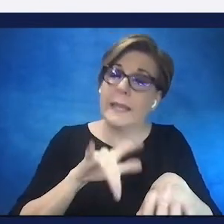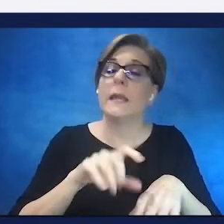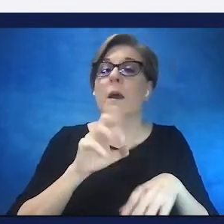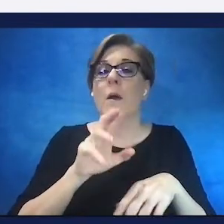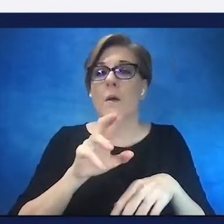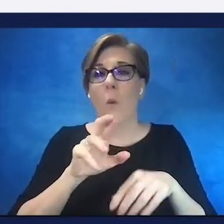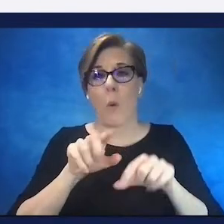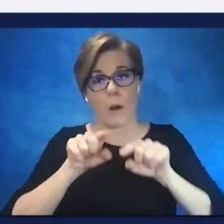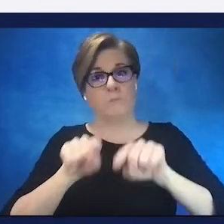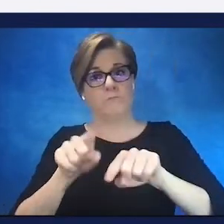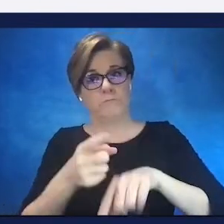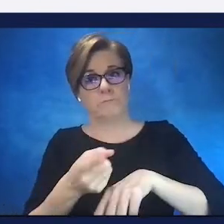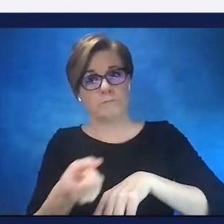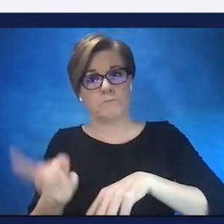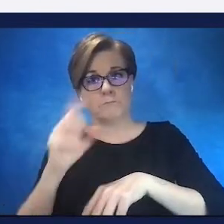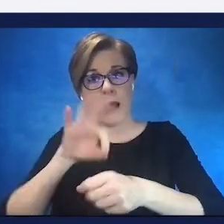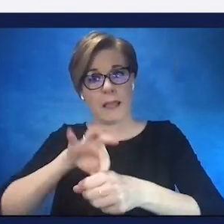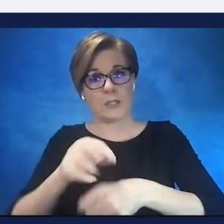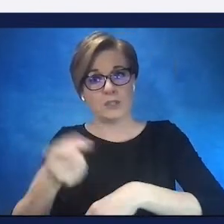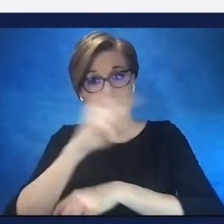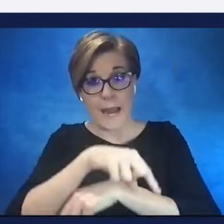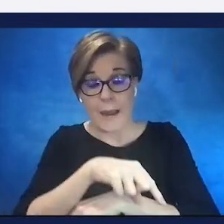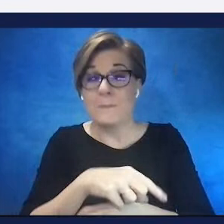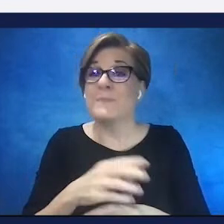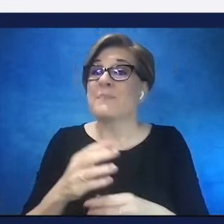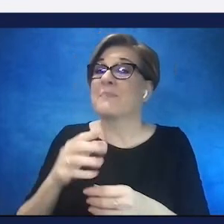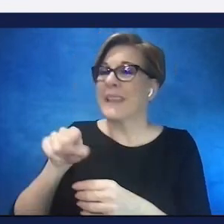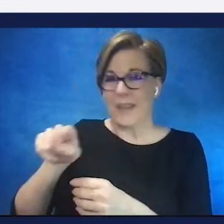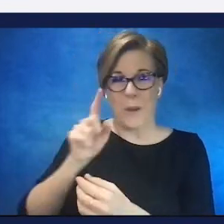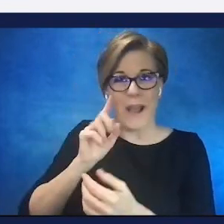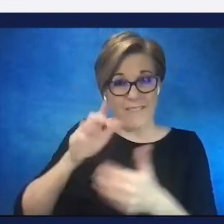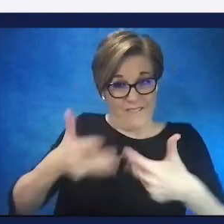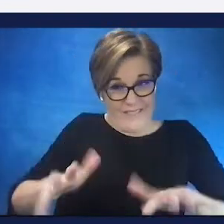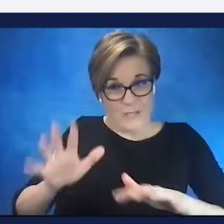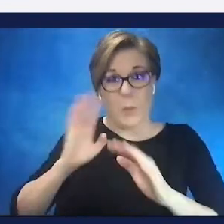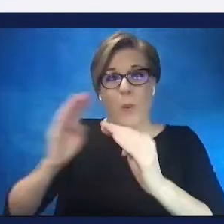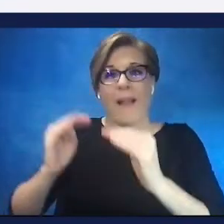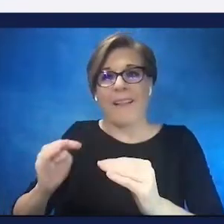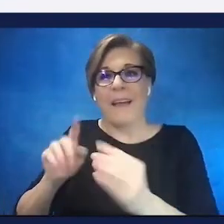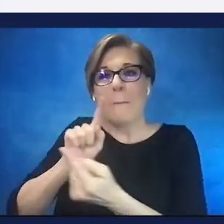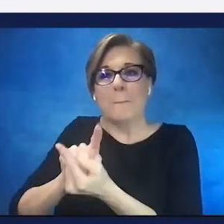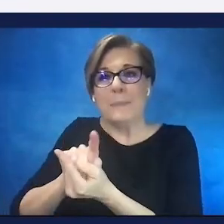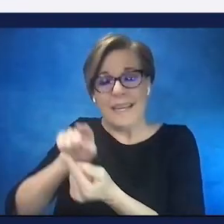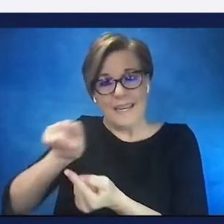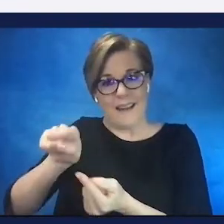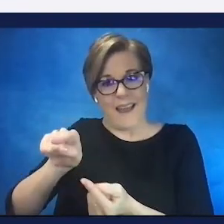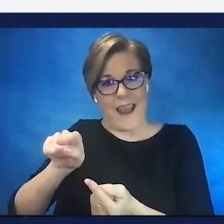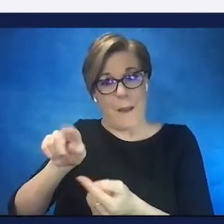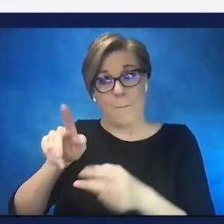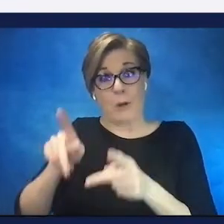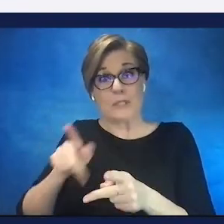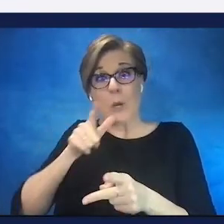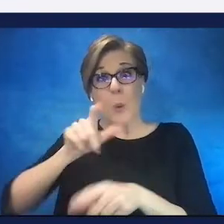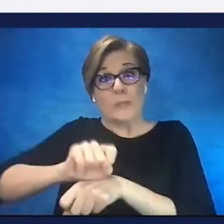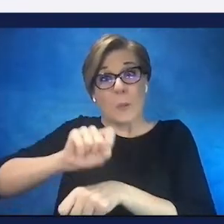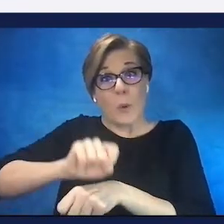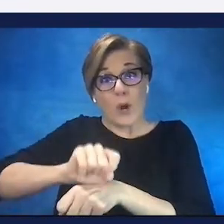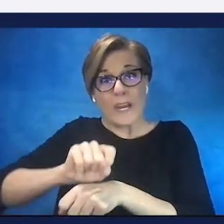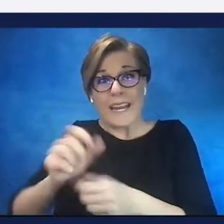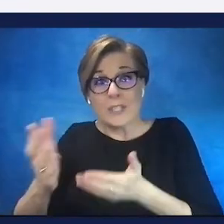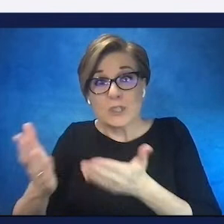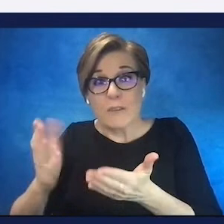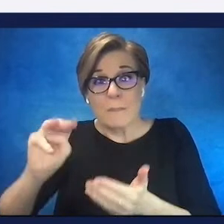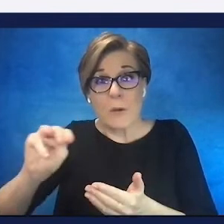you're going to meet our premier poll and election worker veteran who has participated in serving Maricopa County elections for over